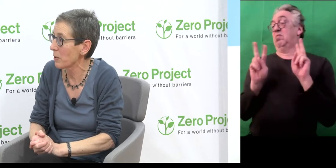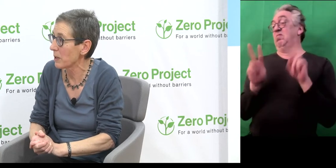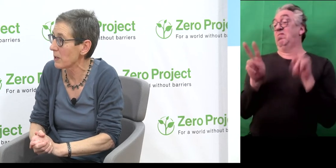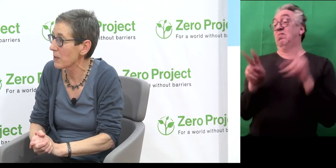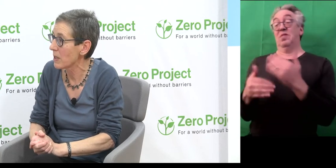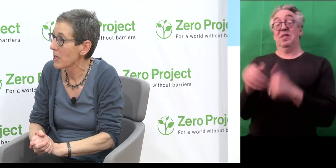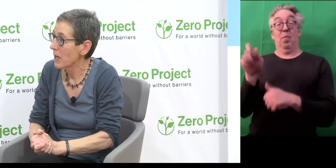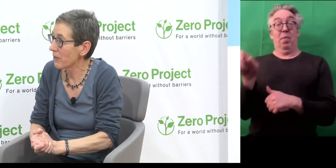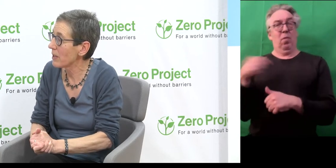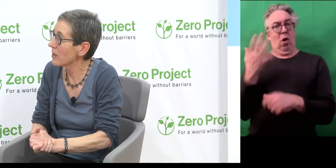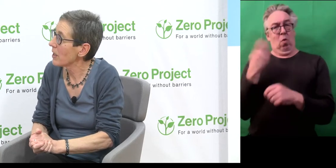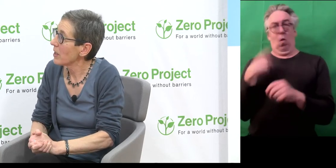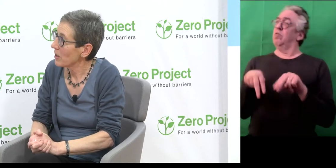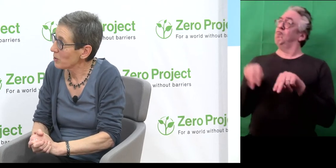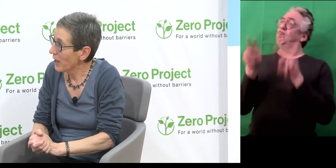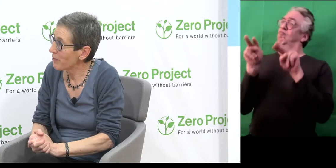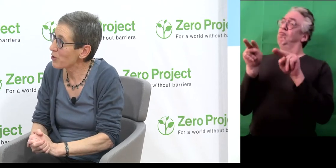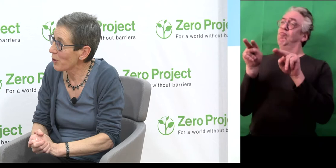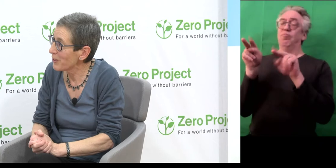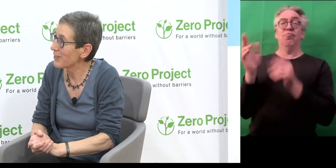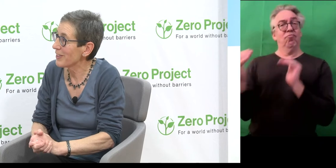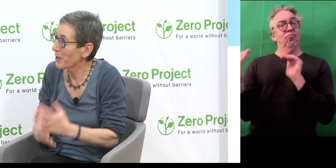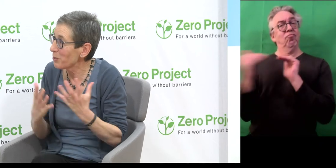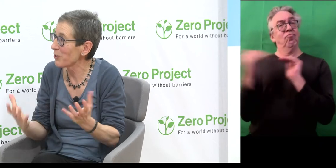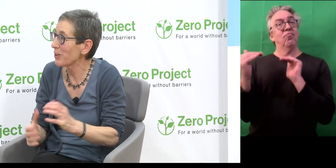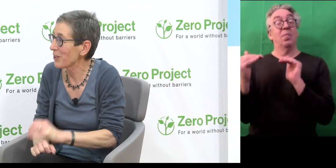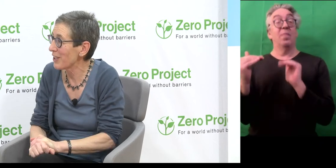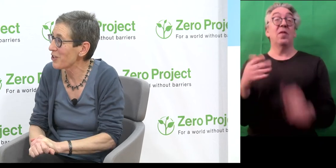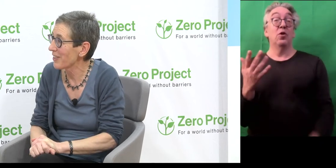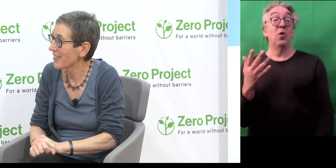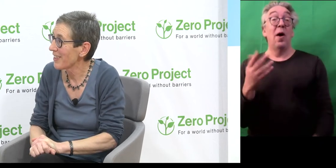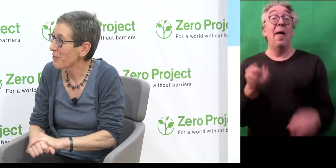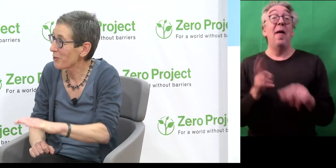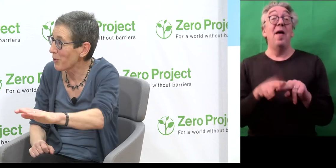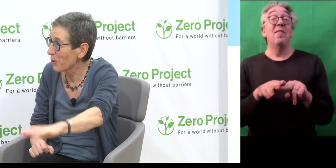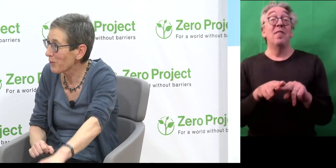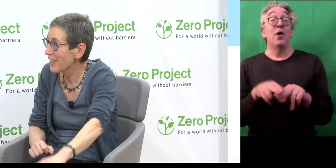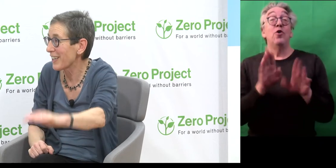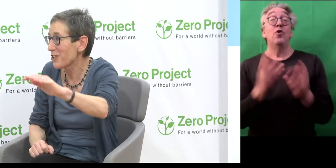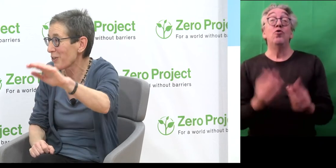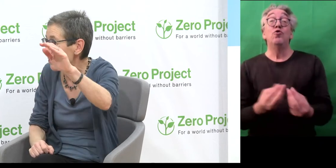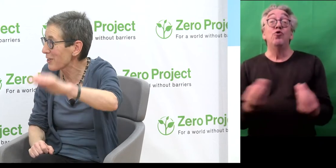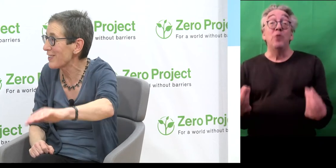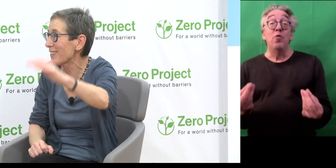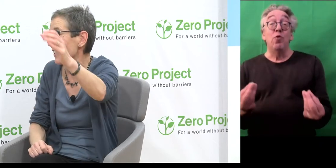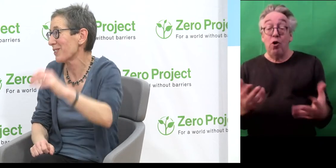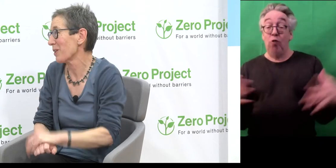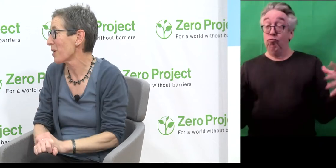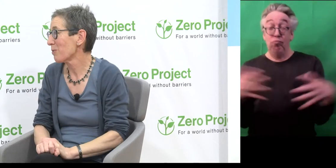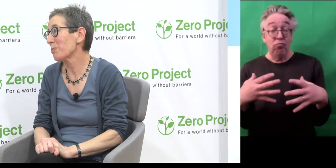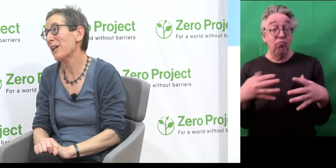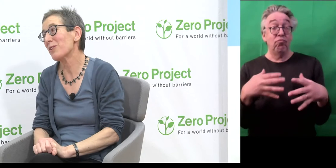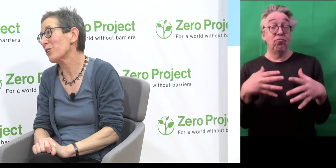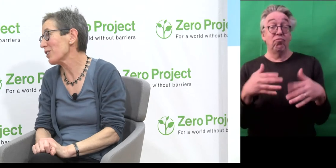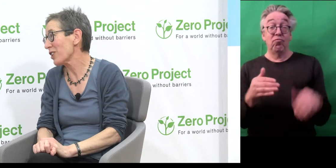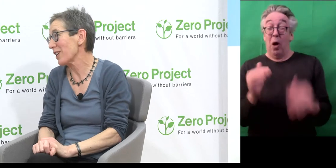our abilities. And I think to have a joint inclusive education from early age on, from kindergarten on,